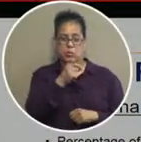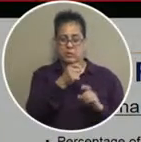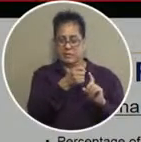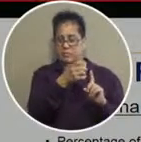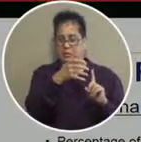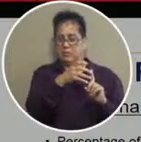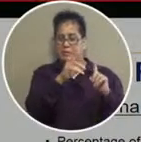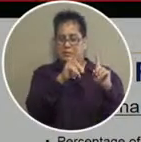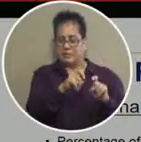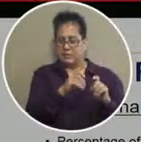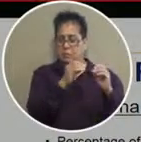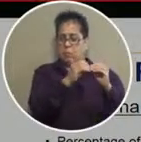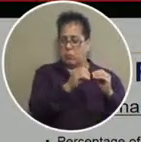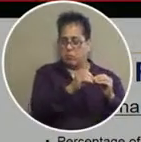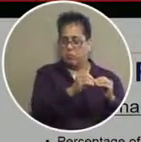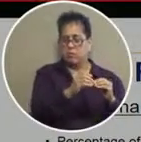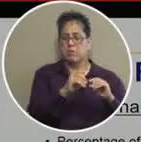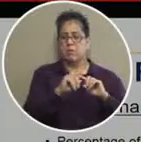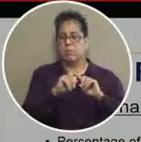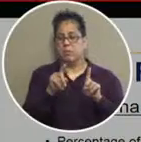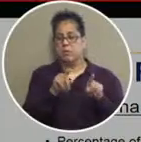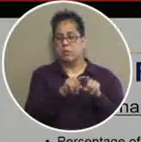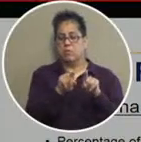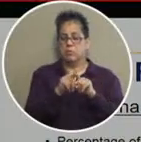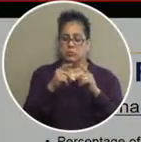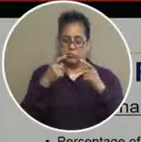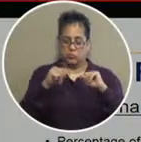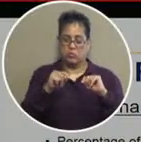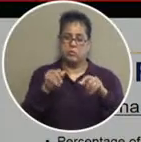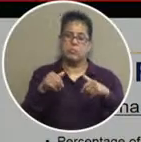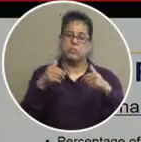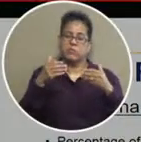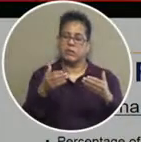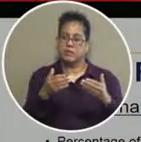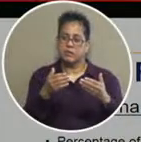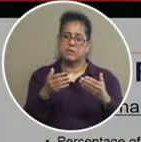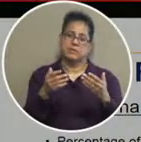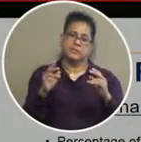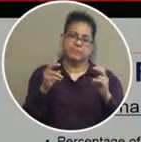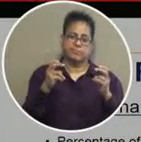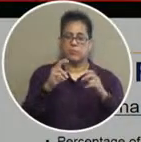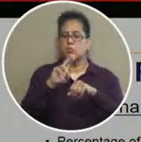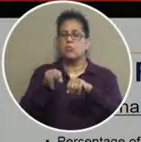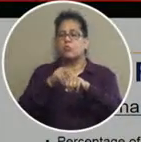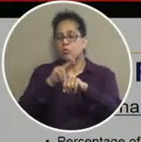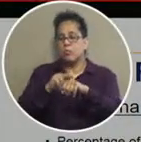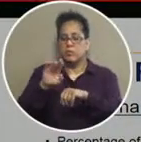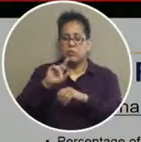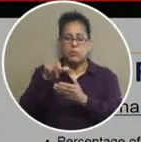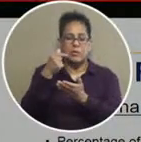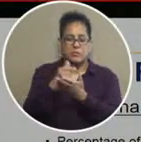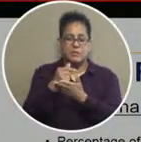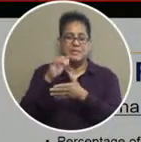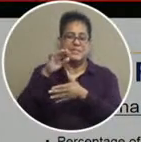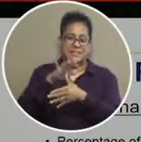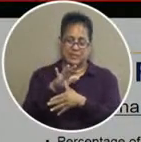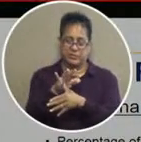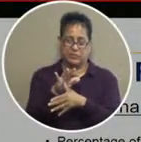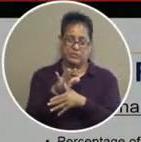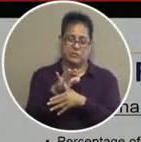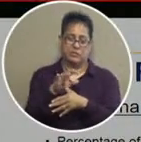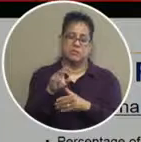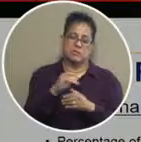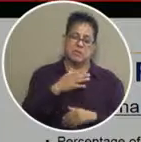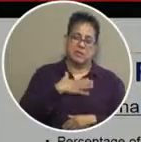expansion of testing, but trying to provide some normality to their graduating seniors. And I'm